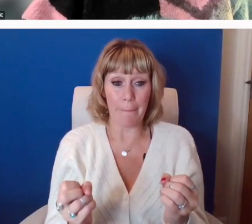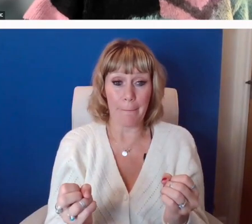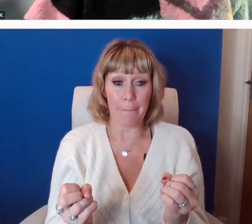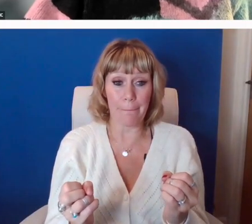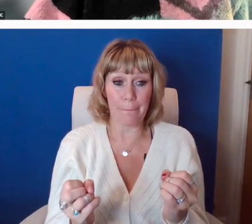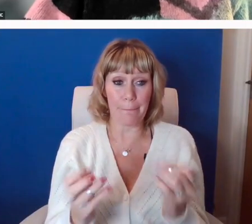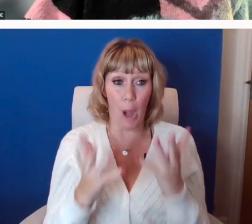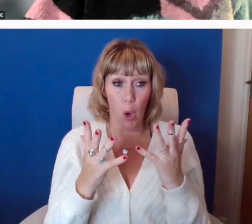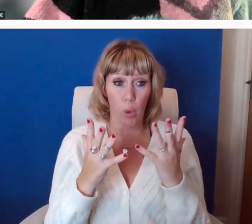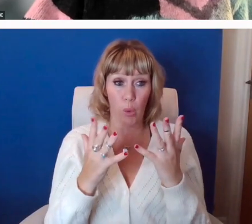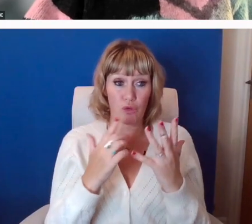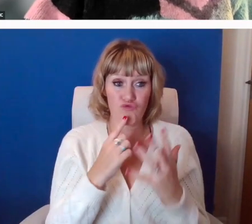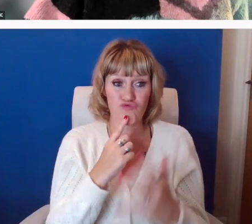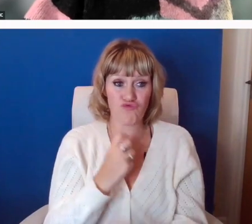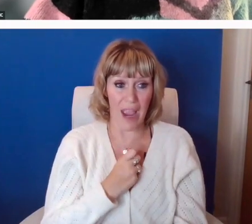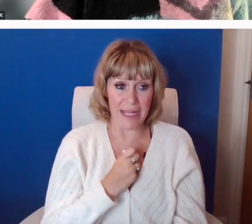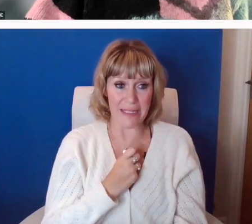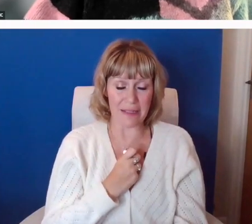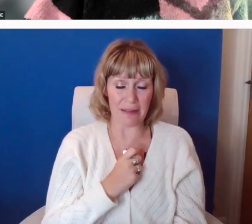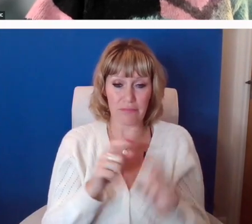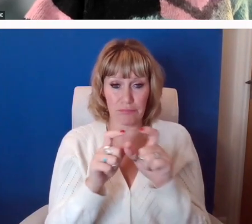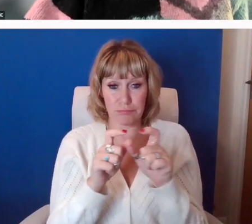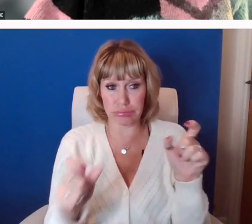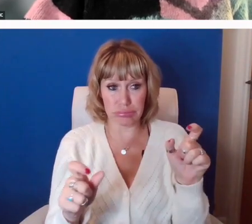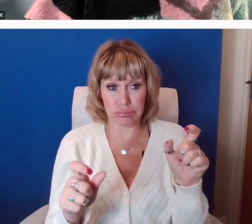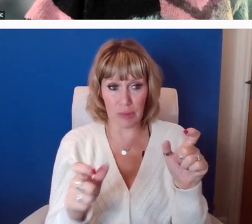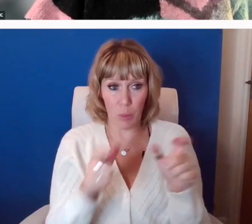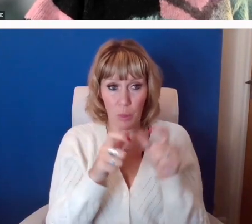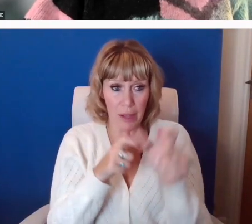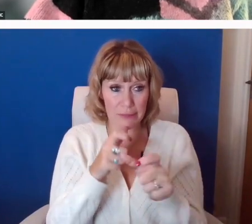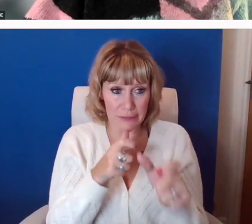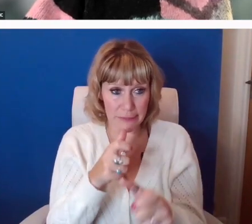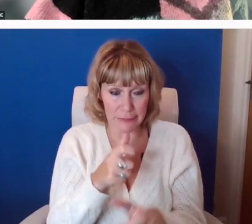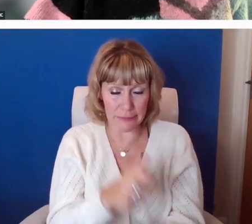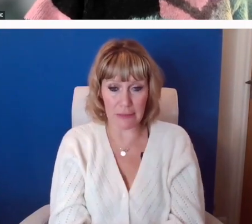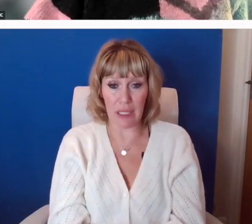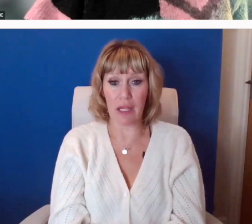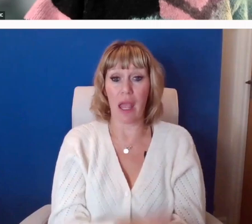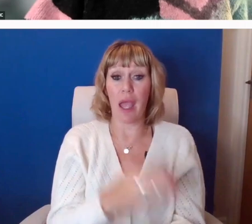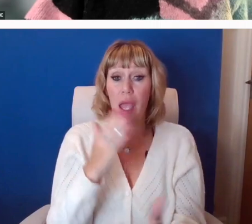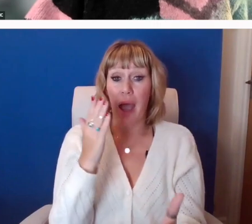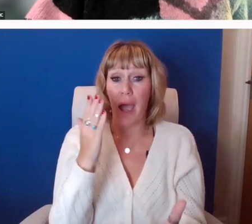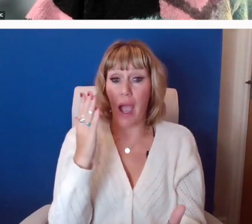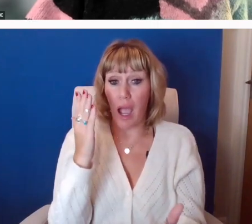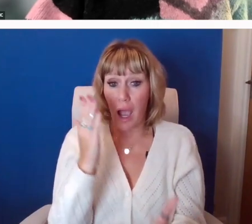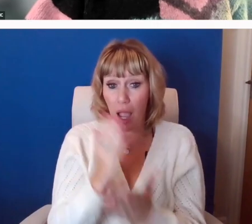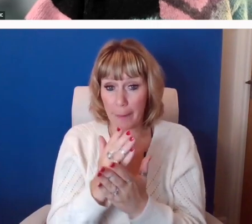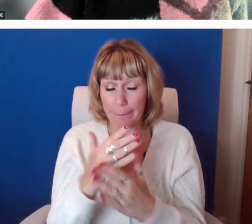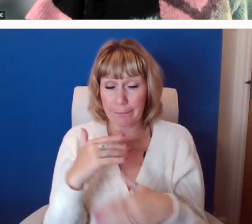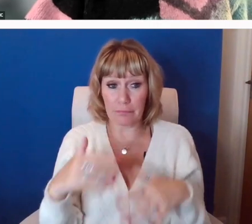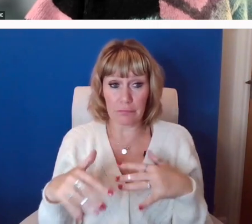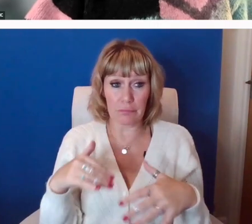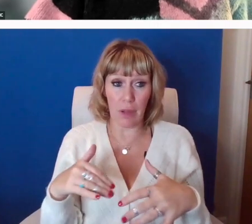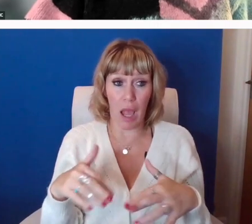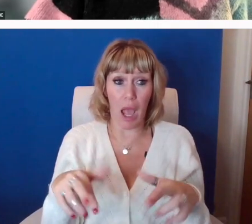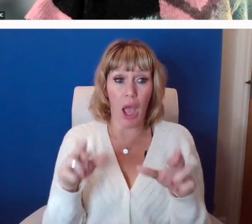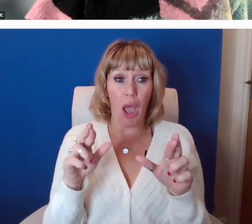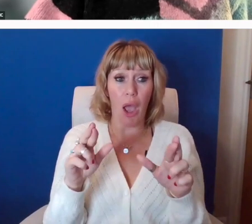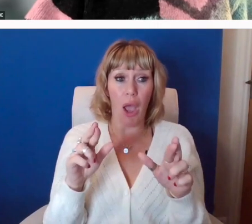I mean, yeah, it's just absolutely stunning. So I do hope you've managed